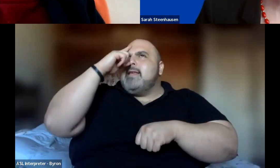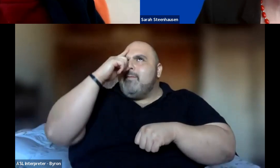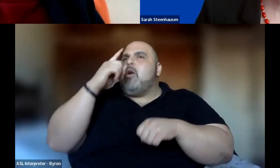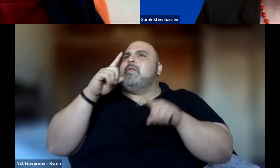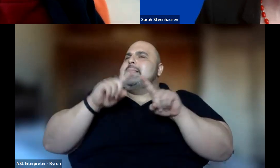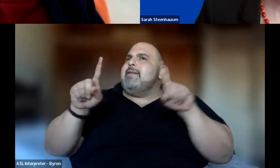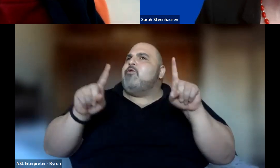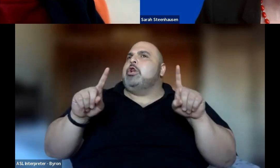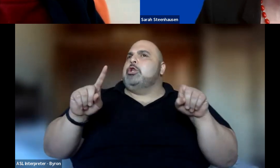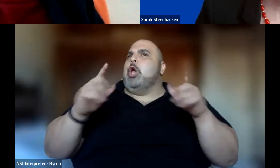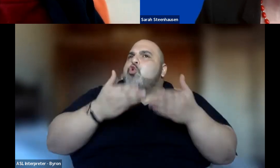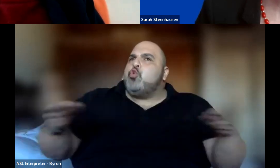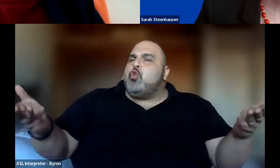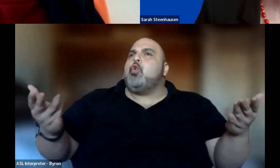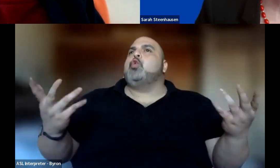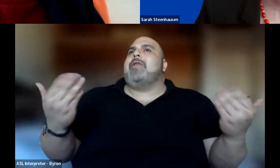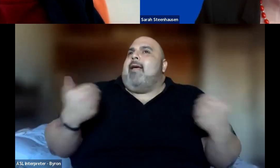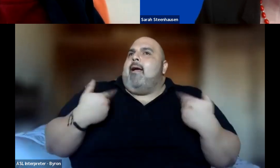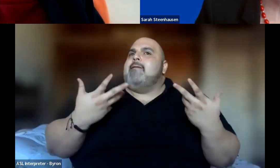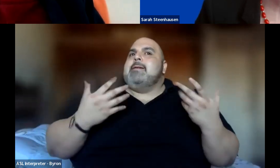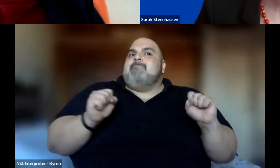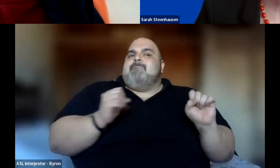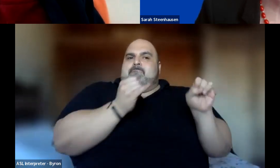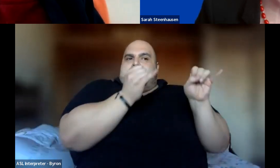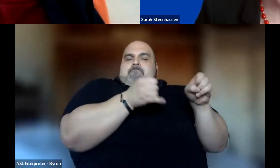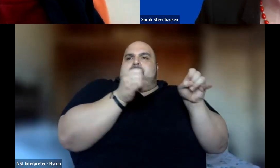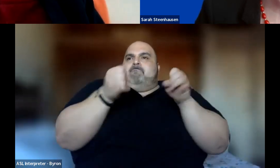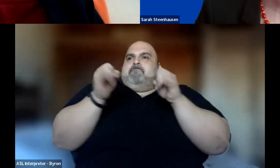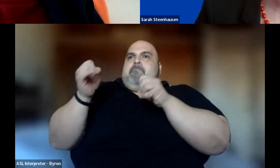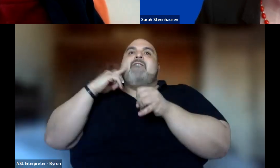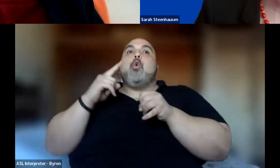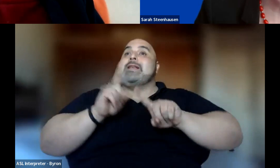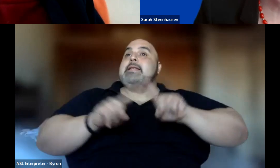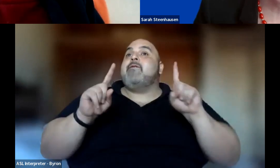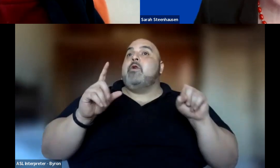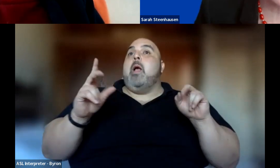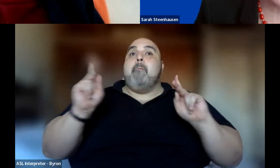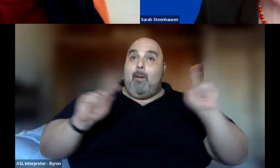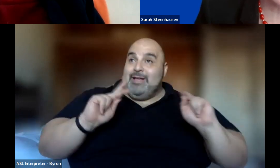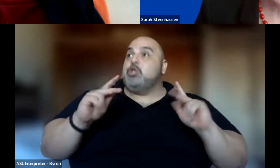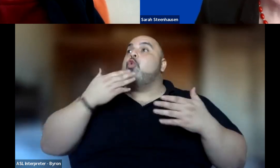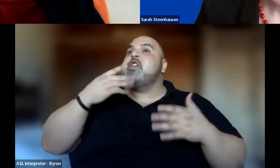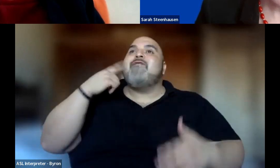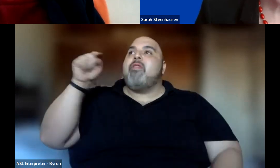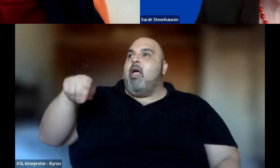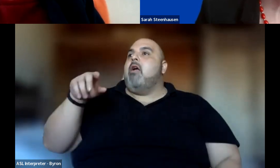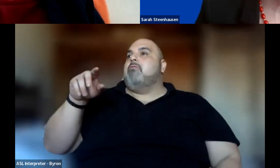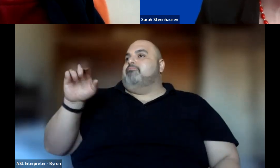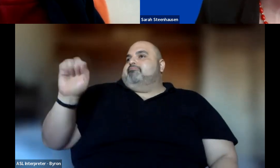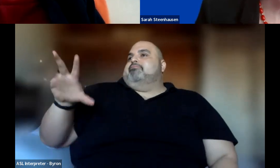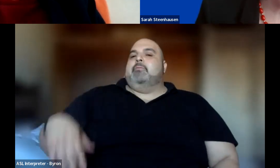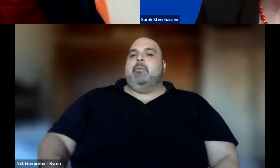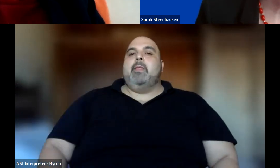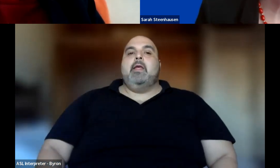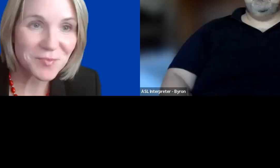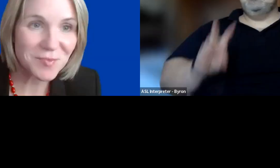can be, kind of individualized towards different populations. So thank you for that, Catherine. And